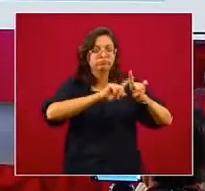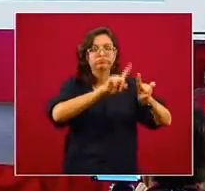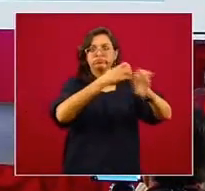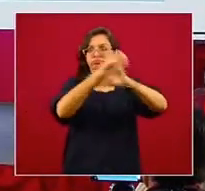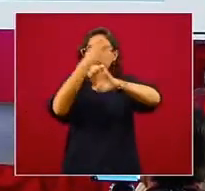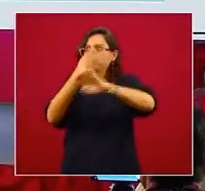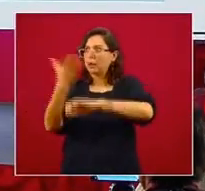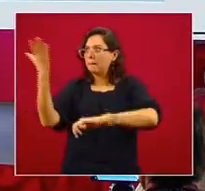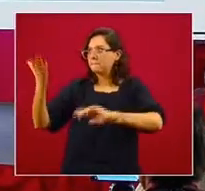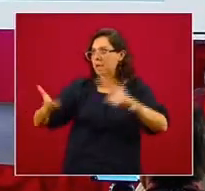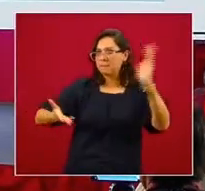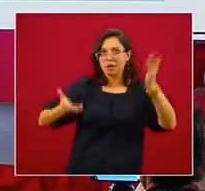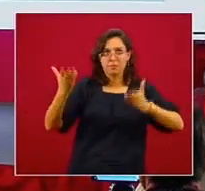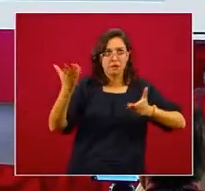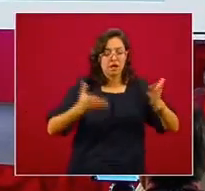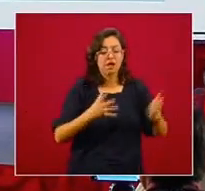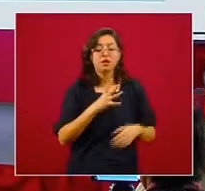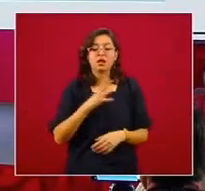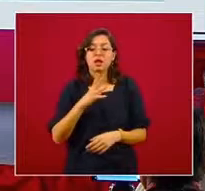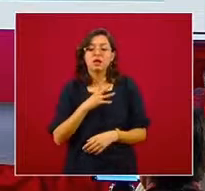throughout the states.